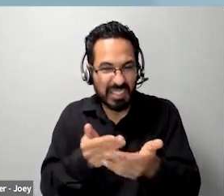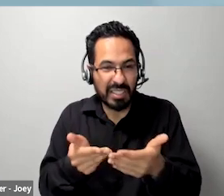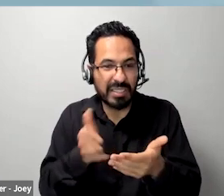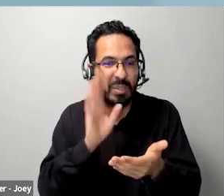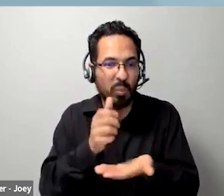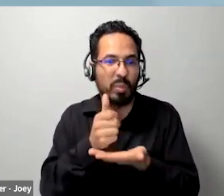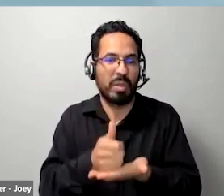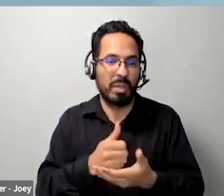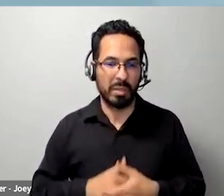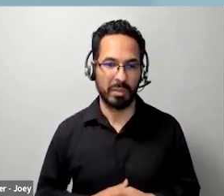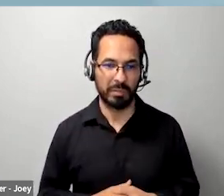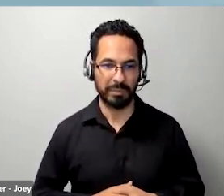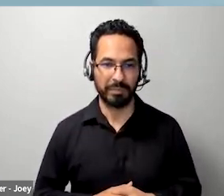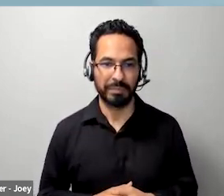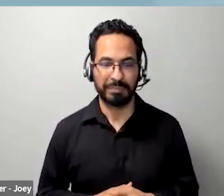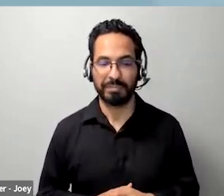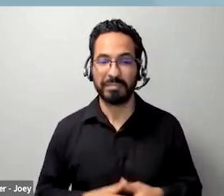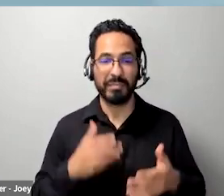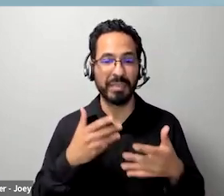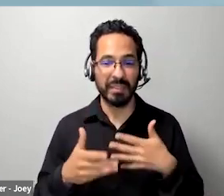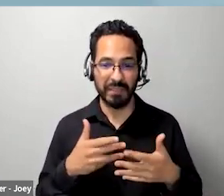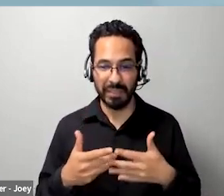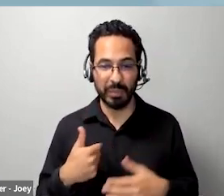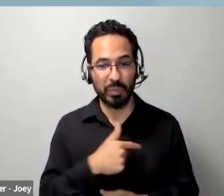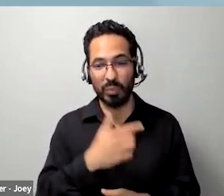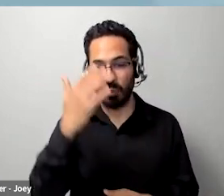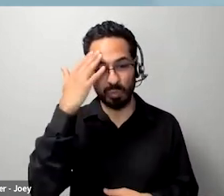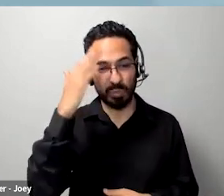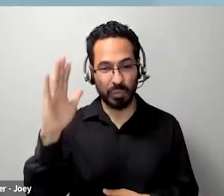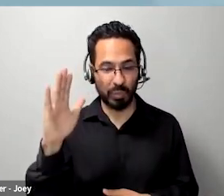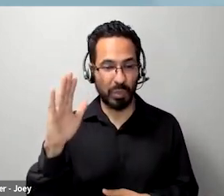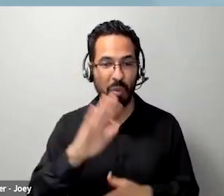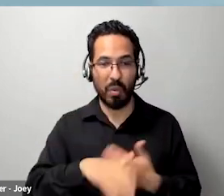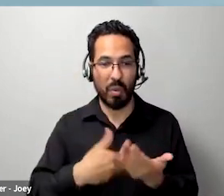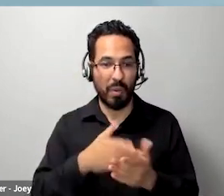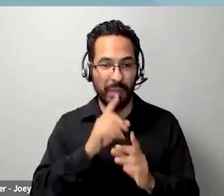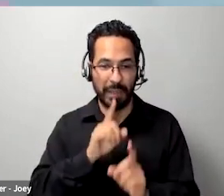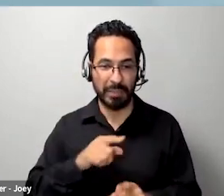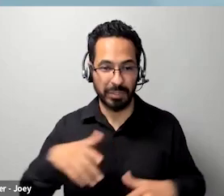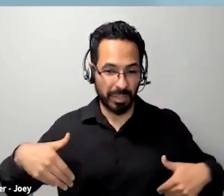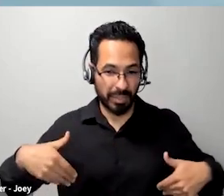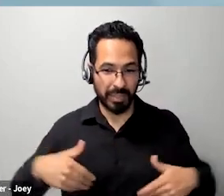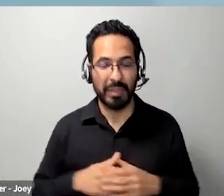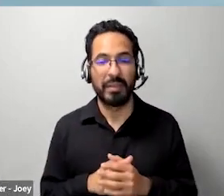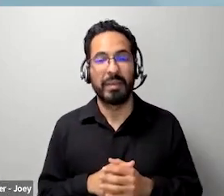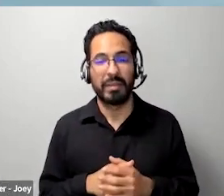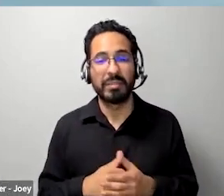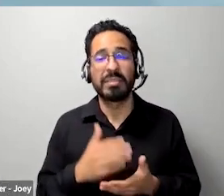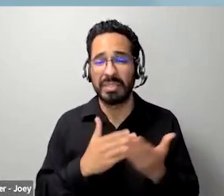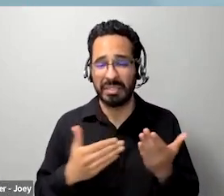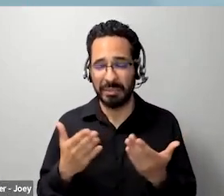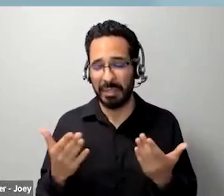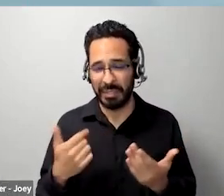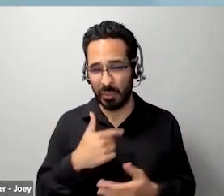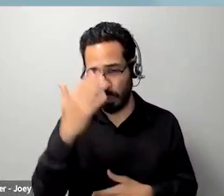help. Um, Even though we don't know all of the answers yet, there are some things that we do know that